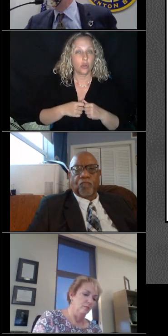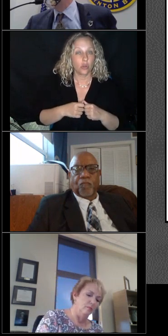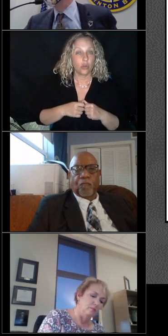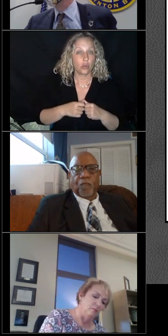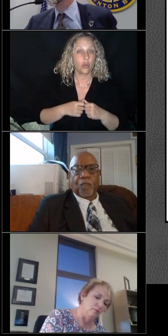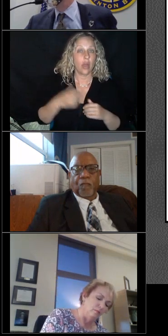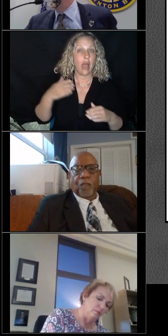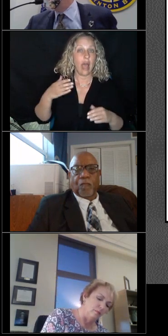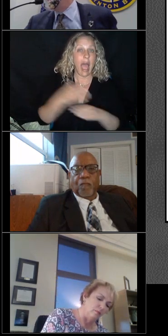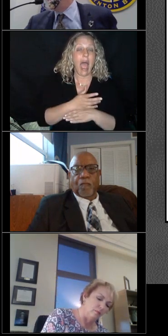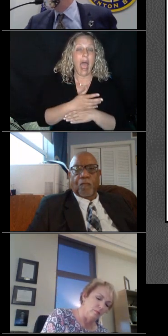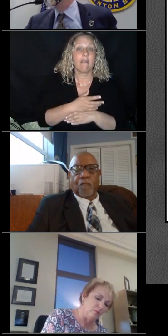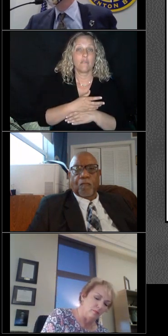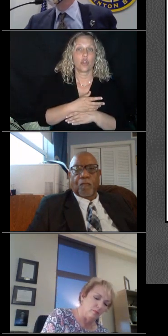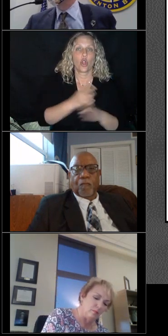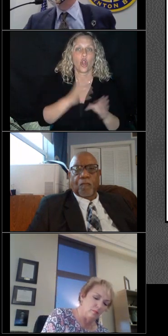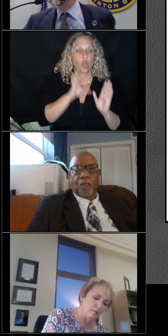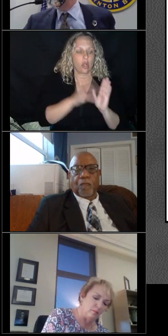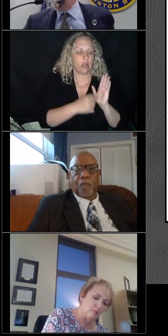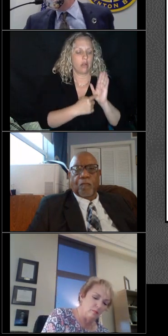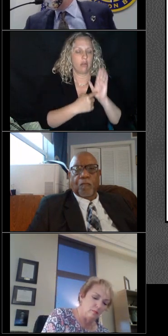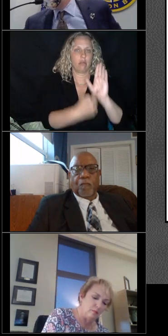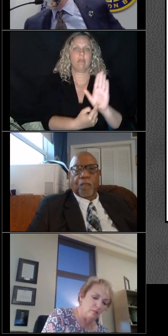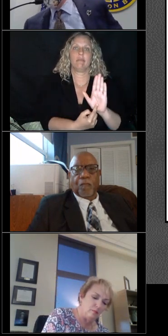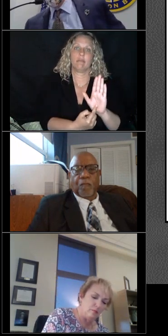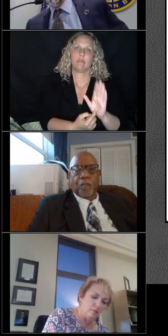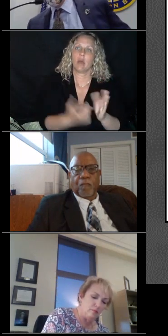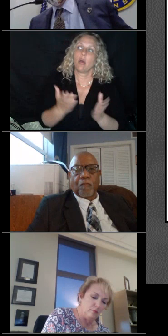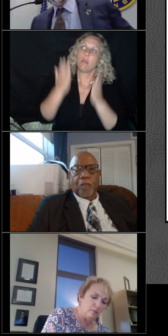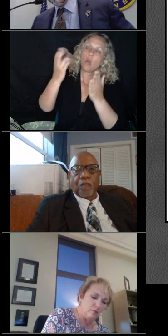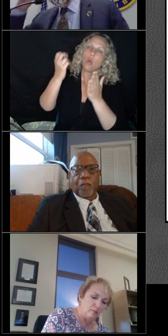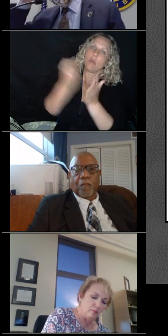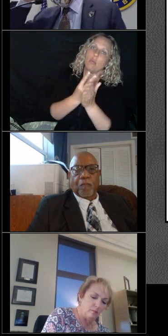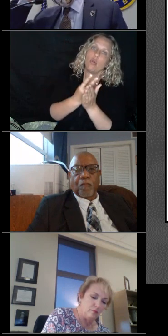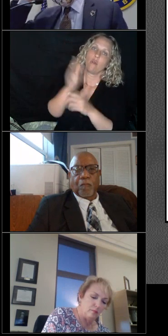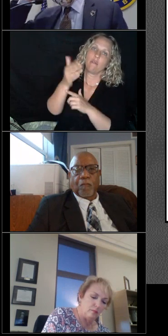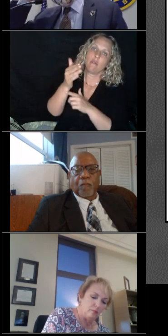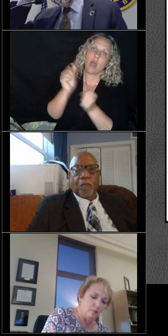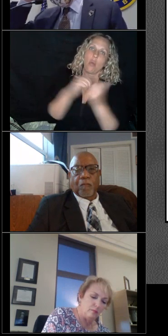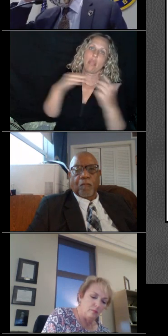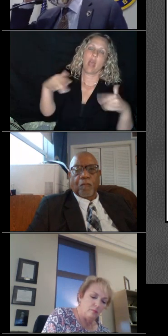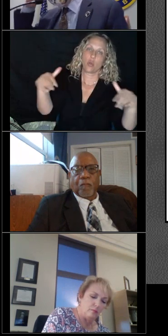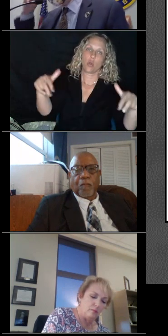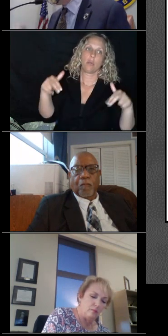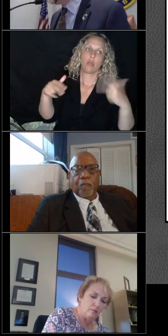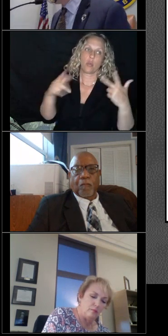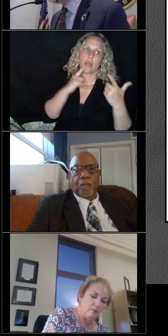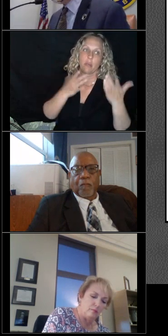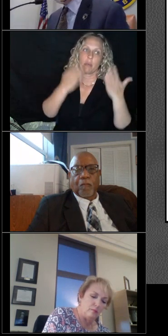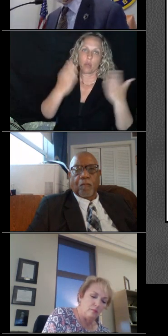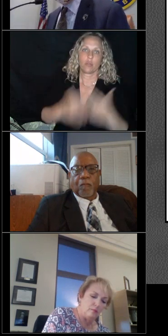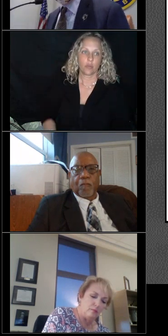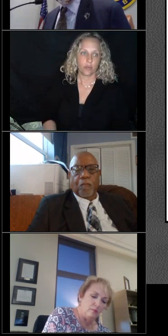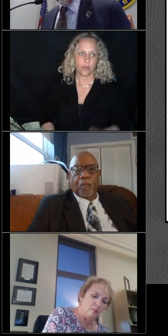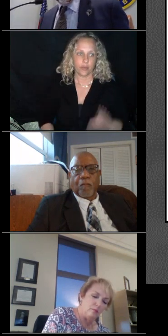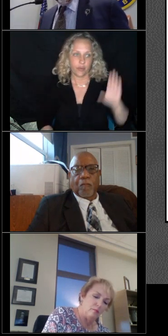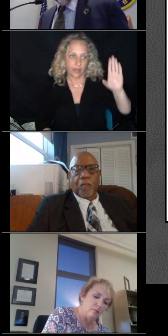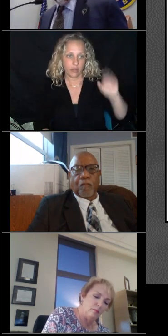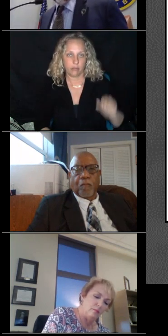after the mock-up. Yes. Motion to approve the flag design without crosswalk, option 3 in the proposal. Second. All